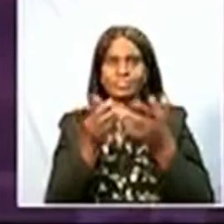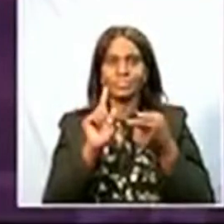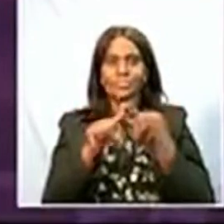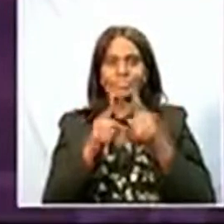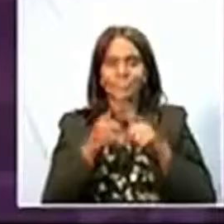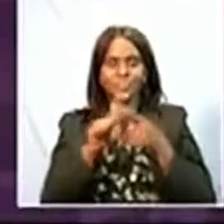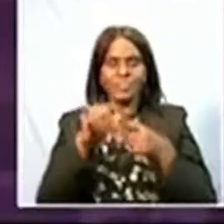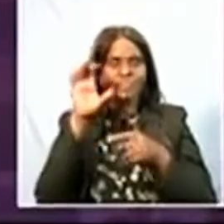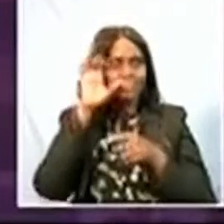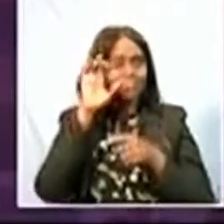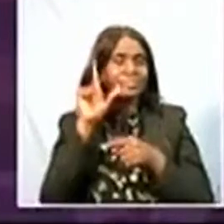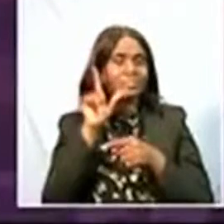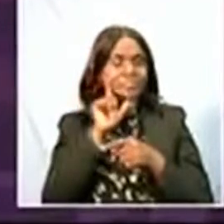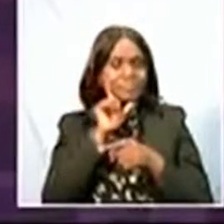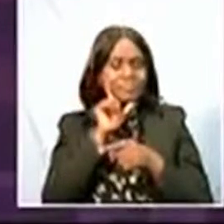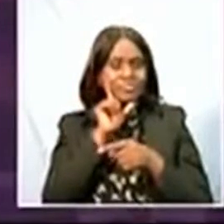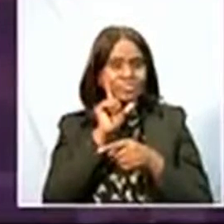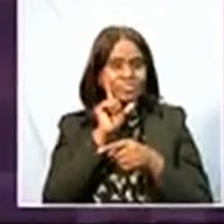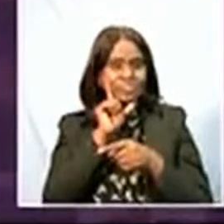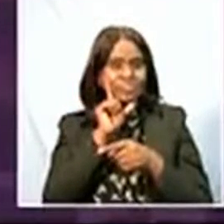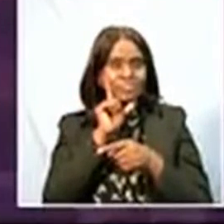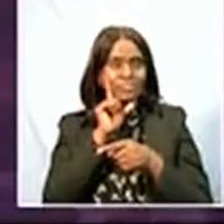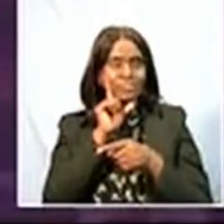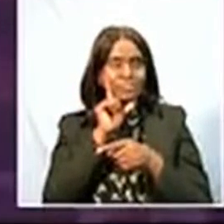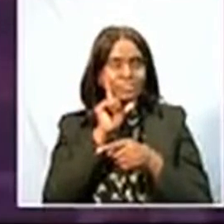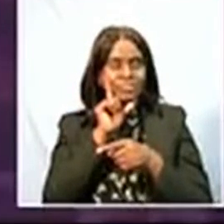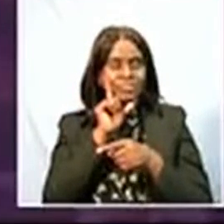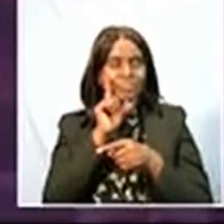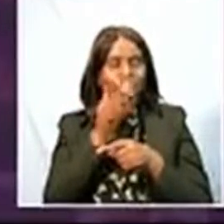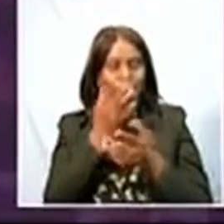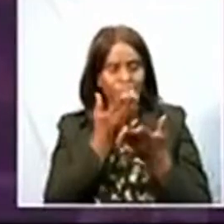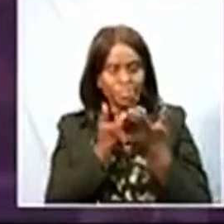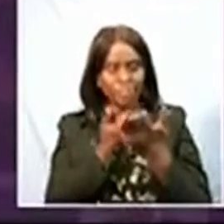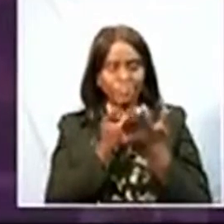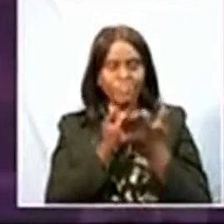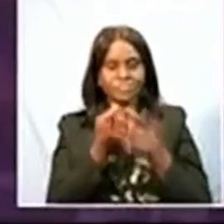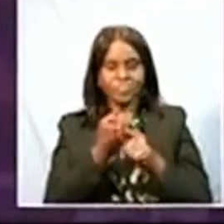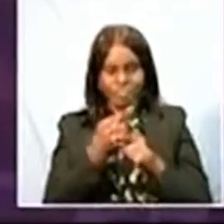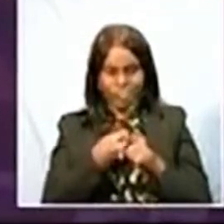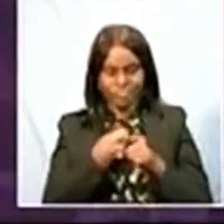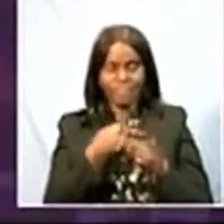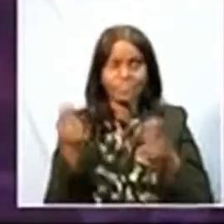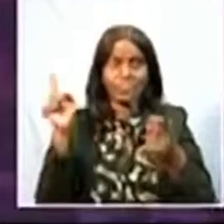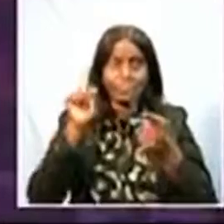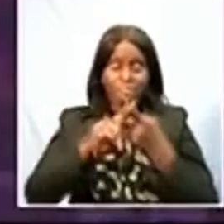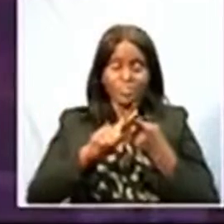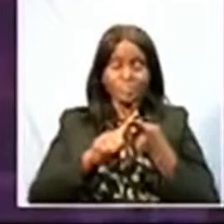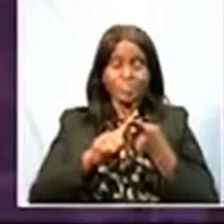colleague Claudette Jong Sindaza, who will take it over from me till